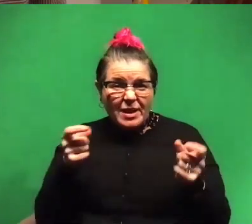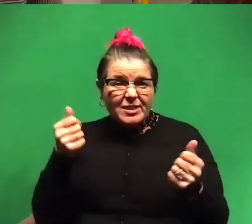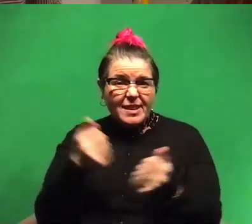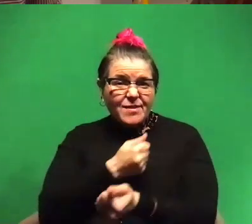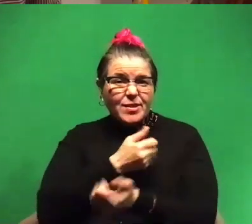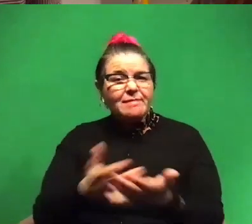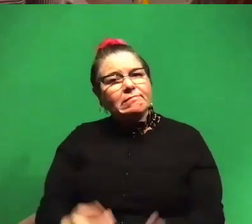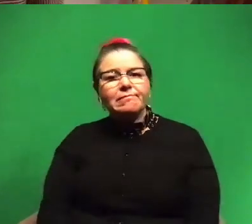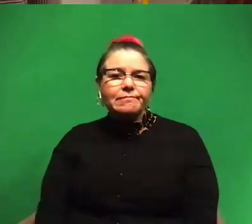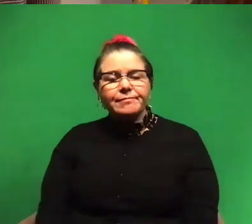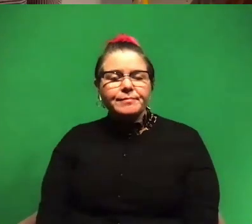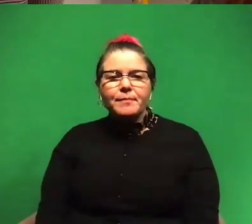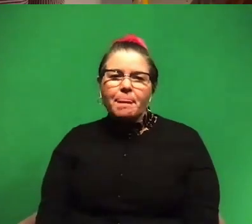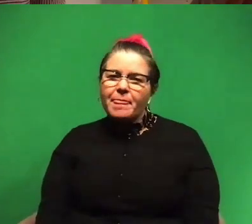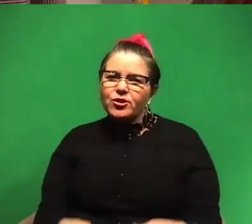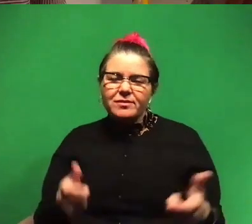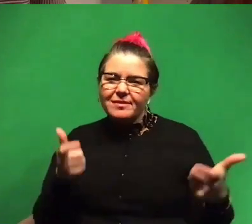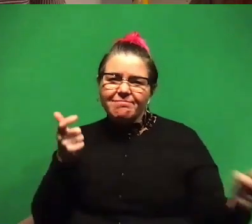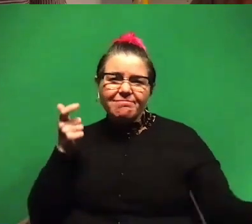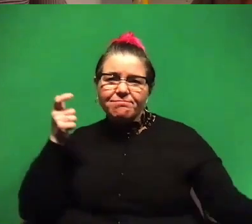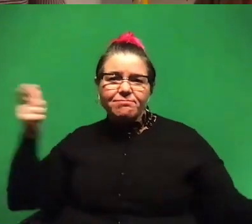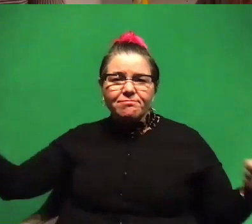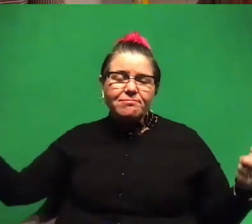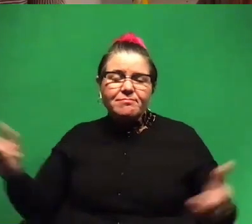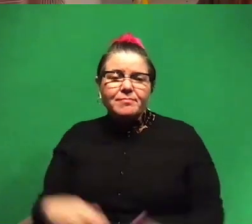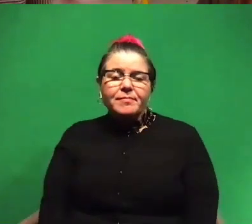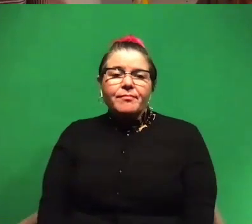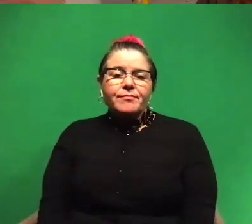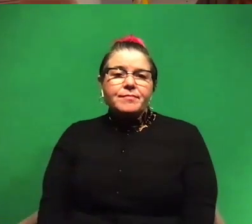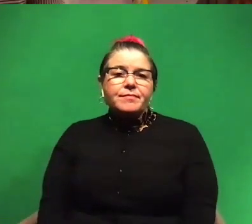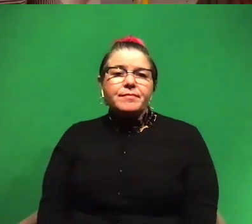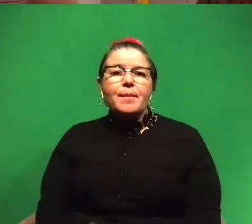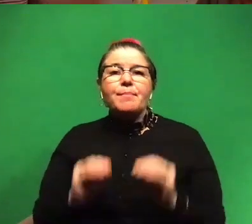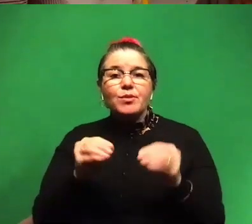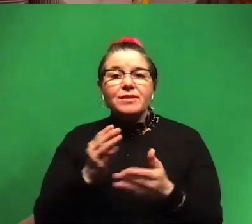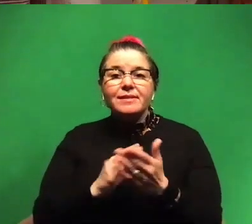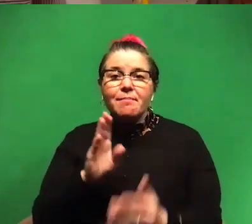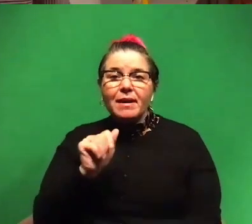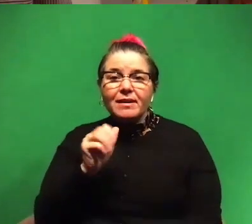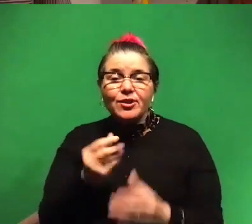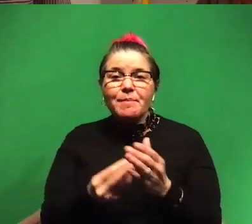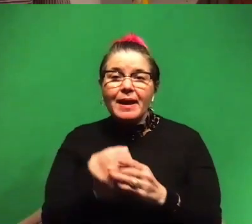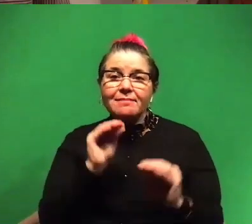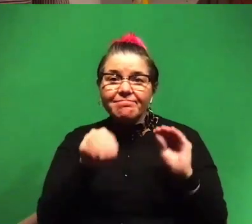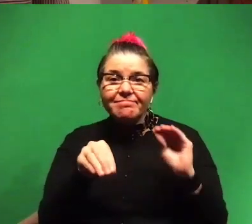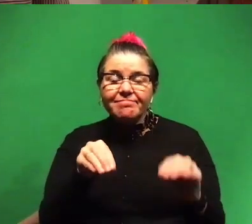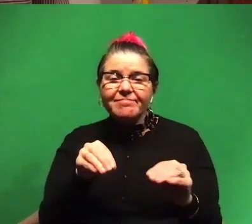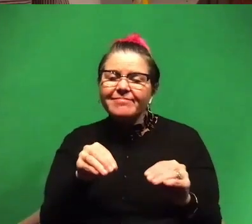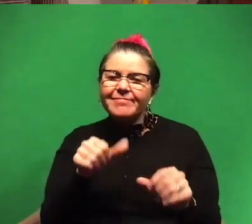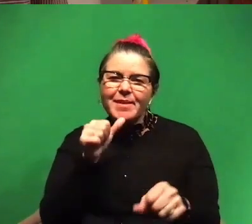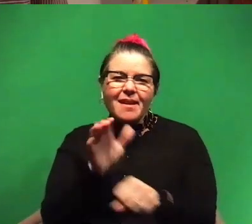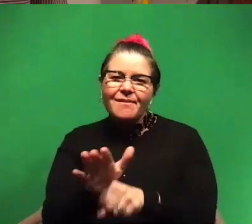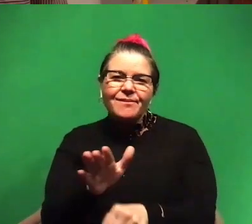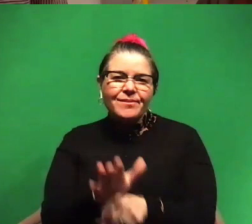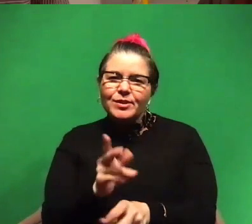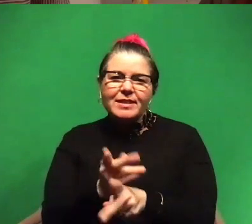Right. Because there's just so much that putting some bacteria or plant in there might not be able to take